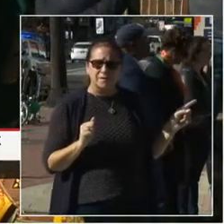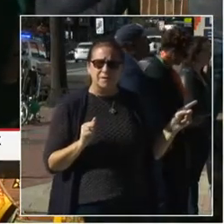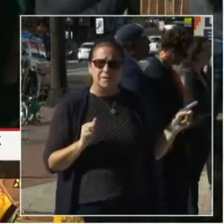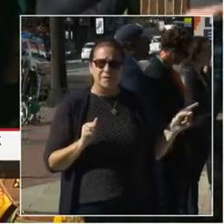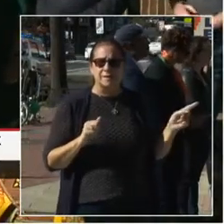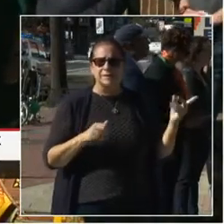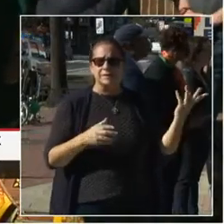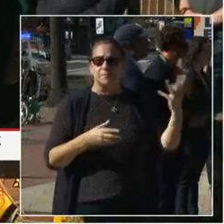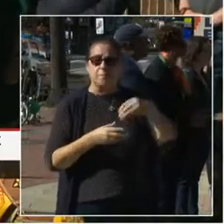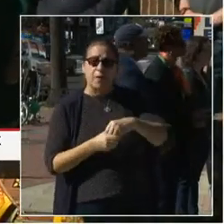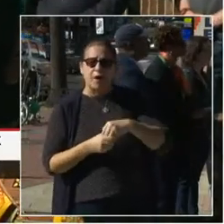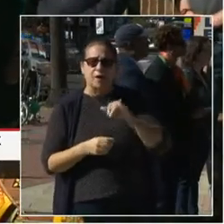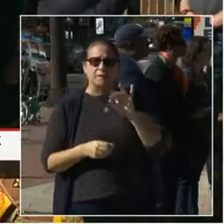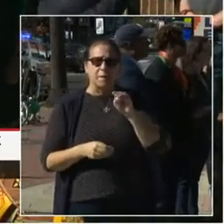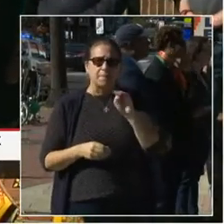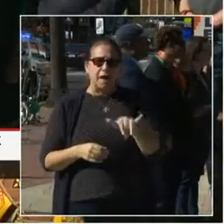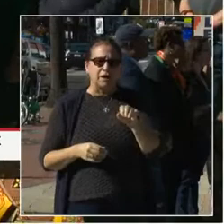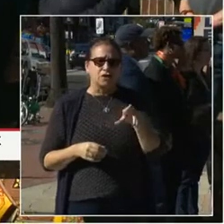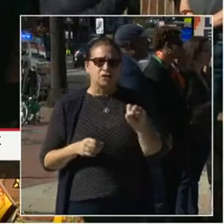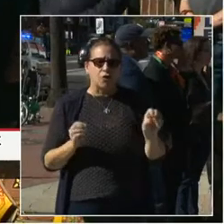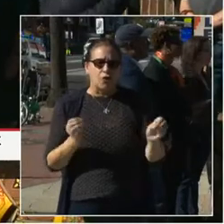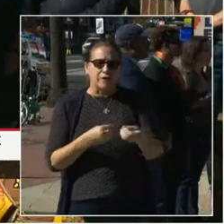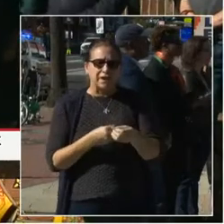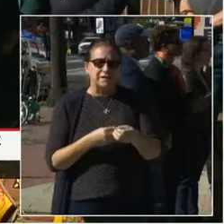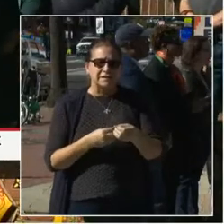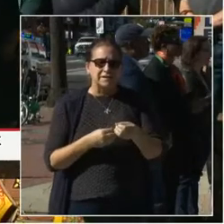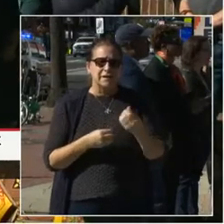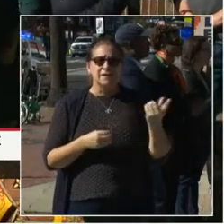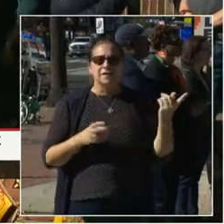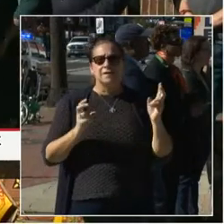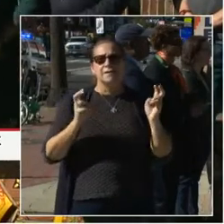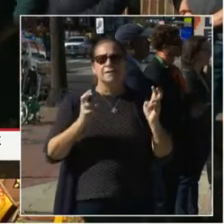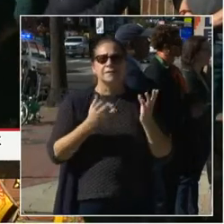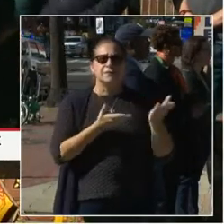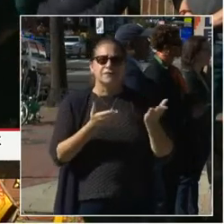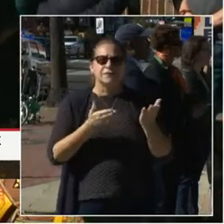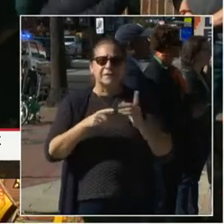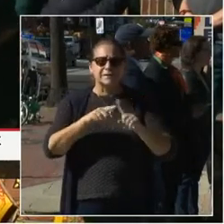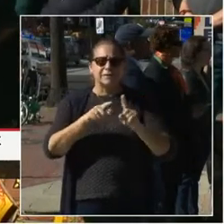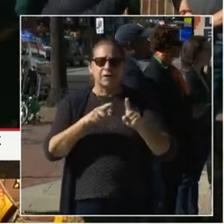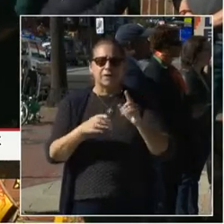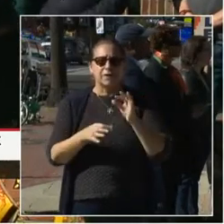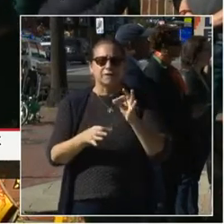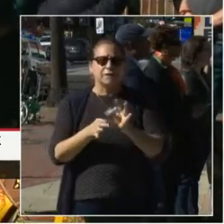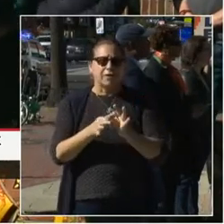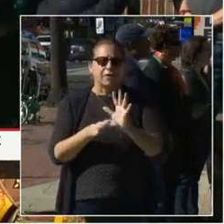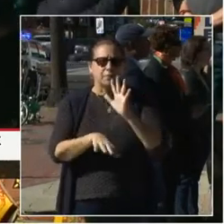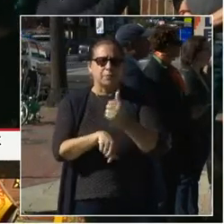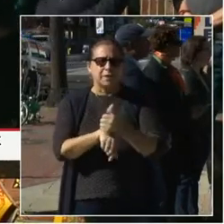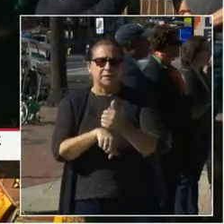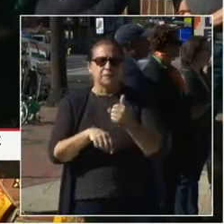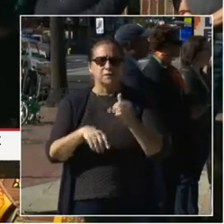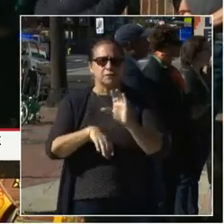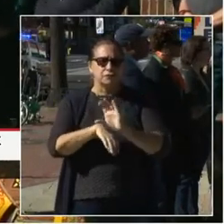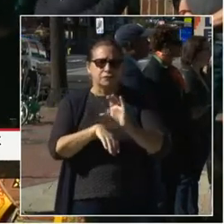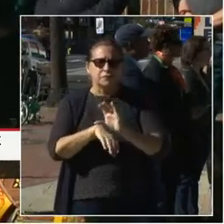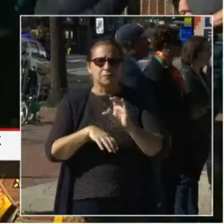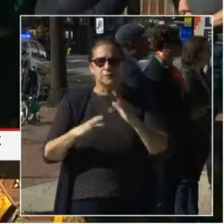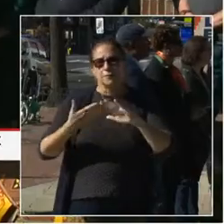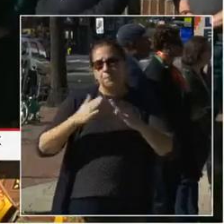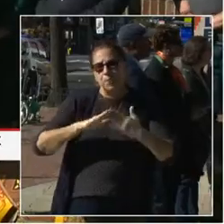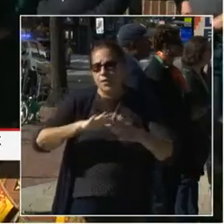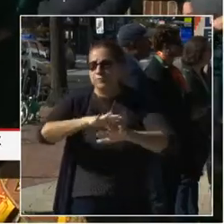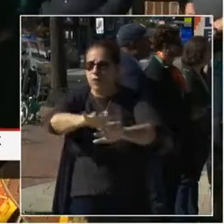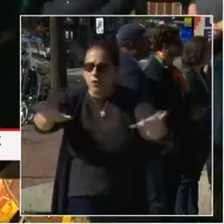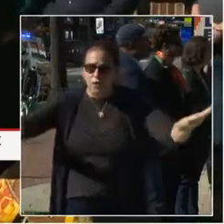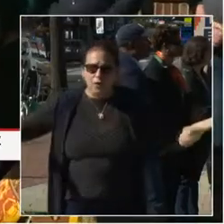faith communities have everything that they need, but also be a part of our charge to develop affordable housing in the city.